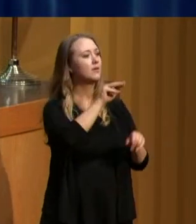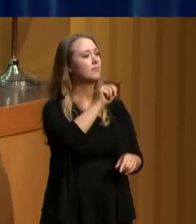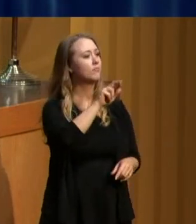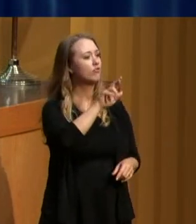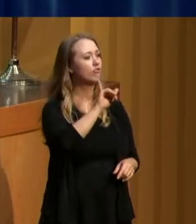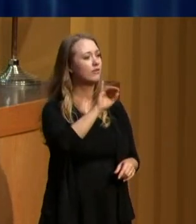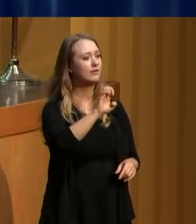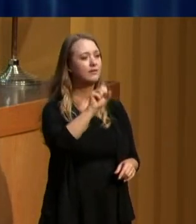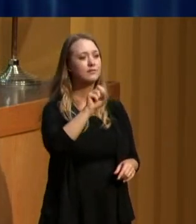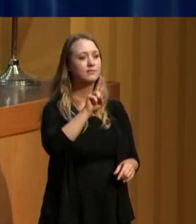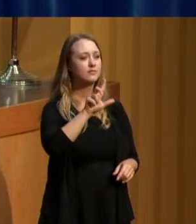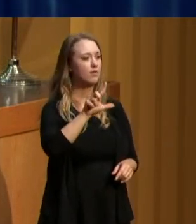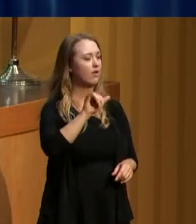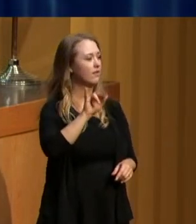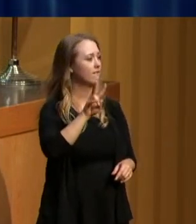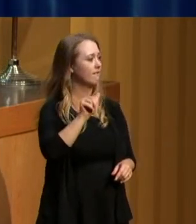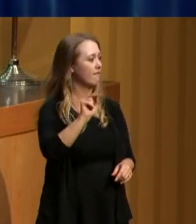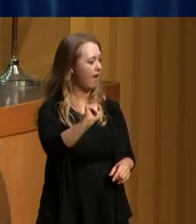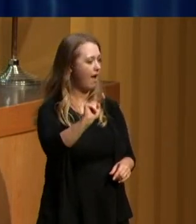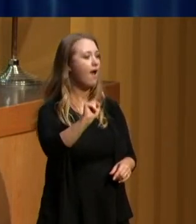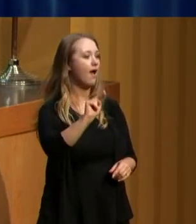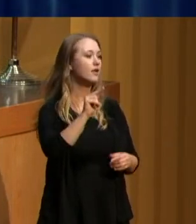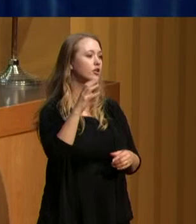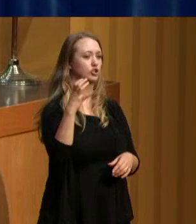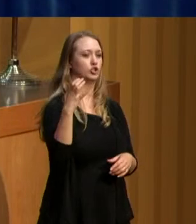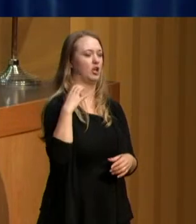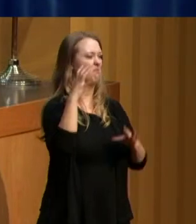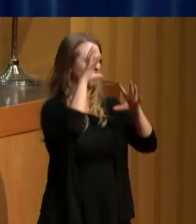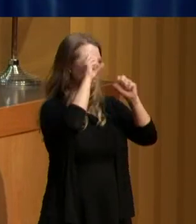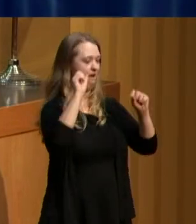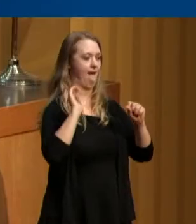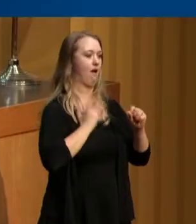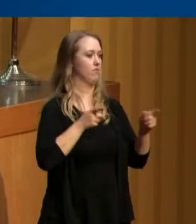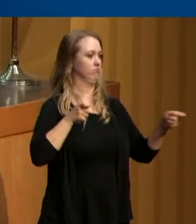the chair, the president of our governing board.